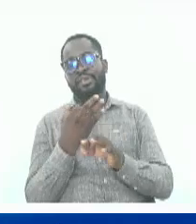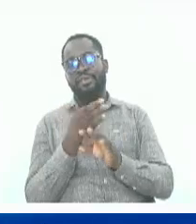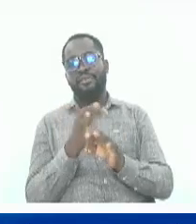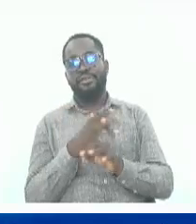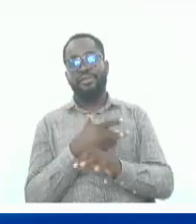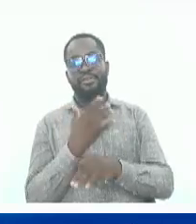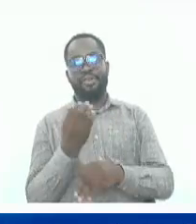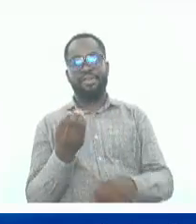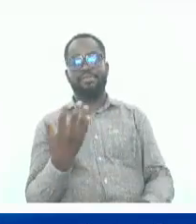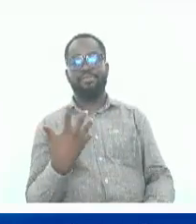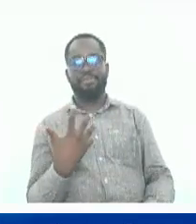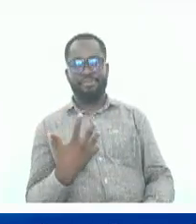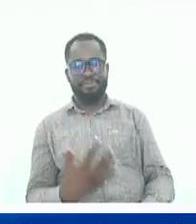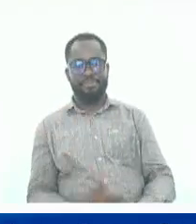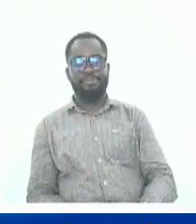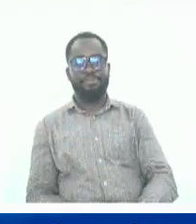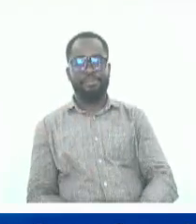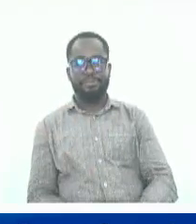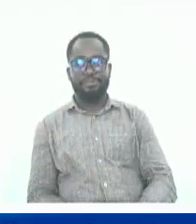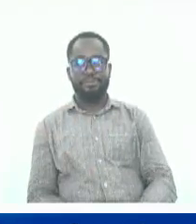so.